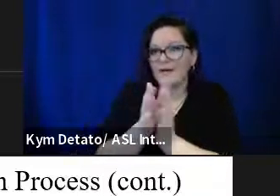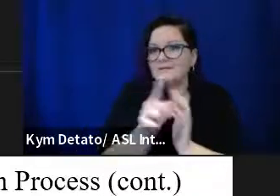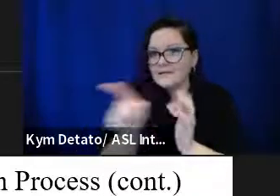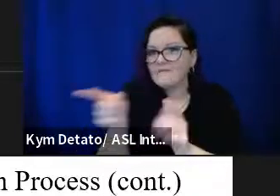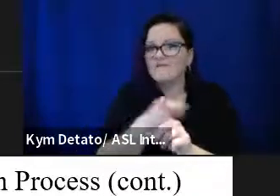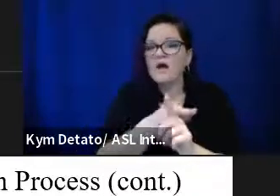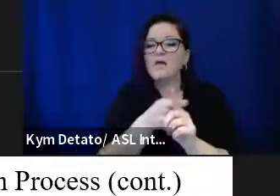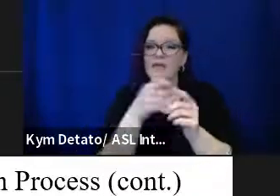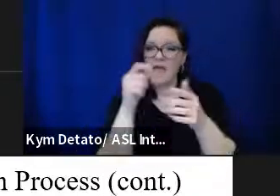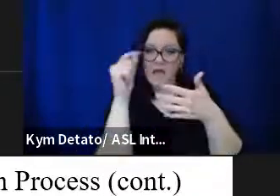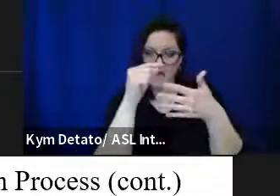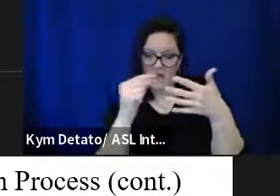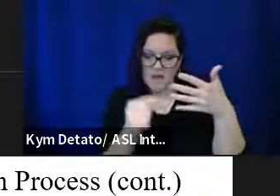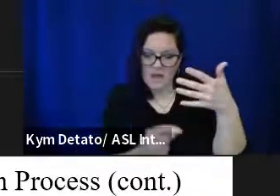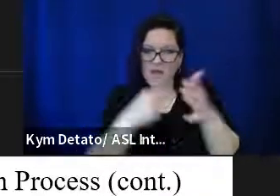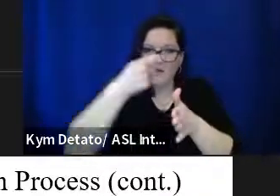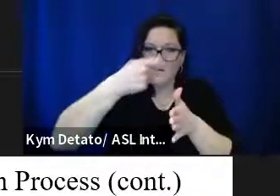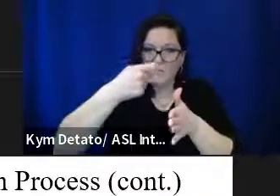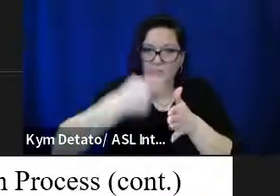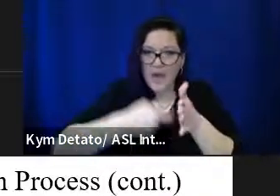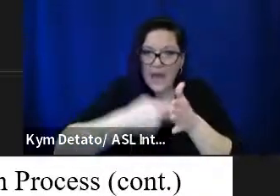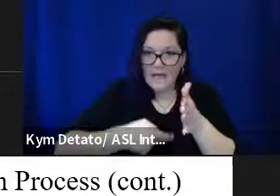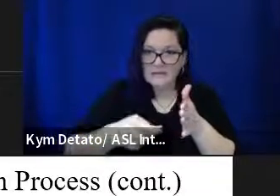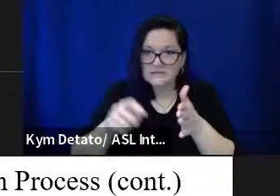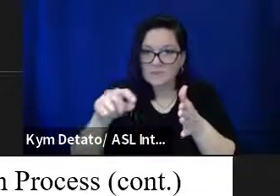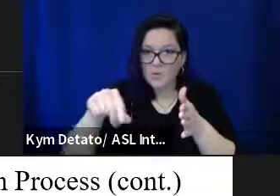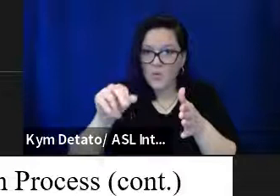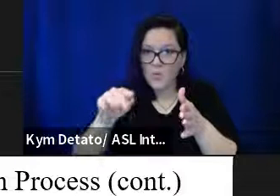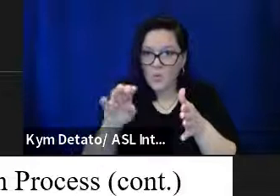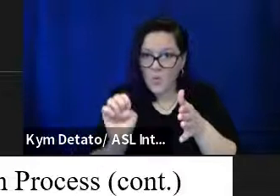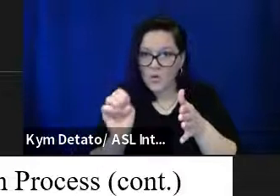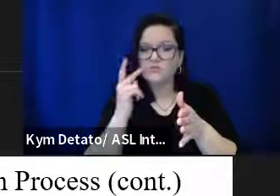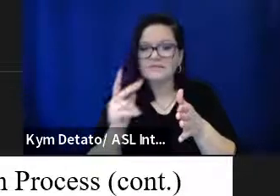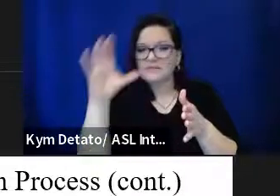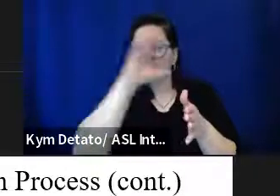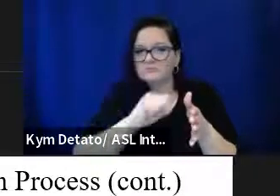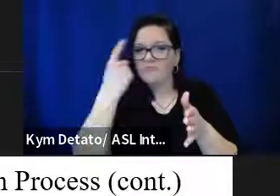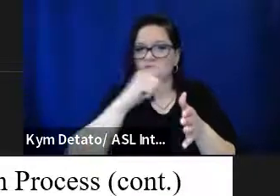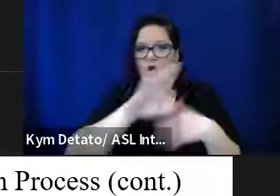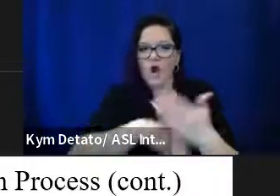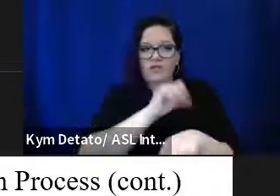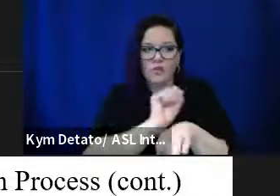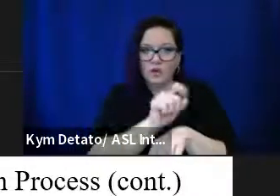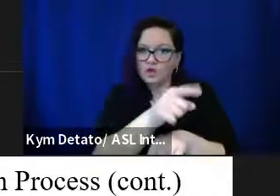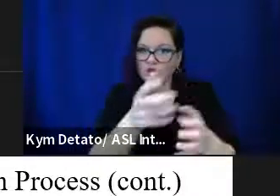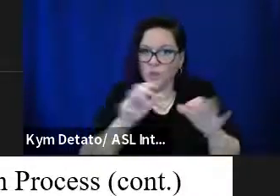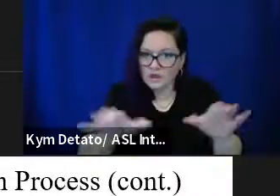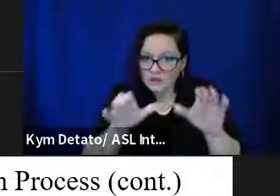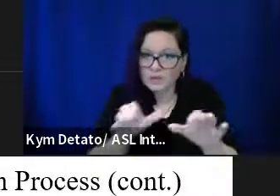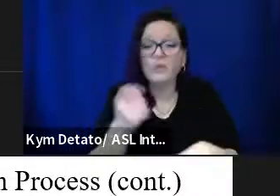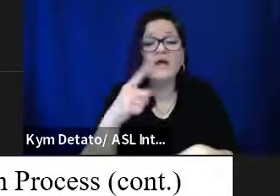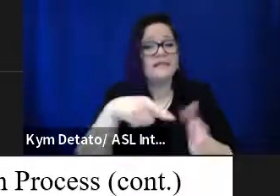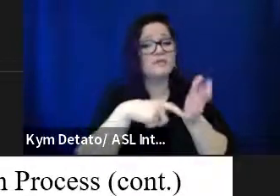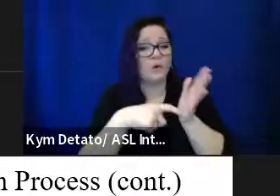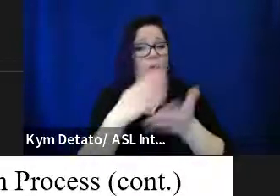itemized price quote and see their cost estimate of all of the work that you're planning on doing. This is required